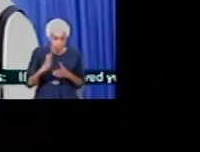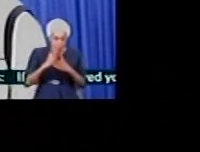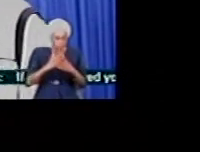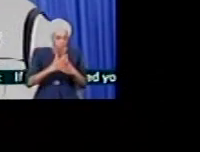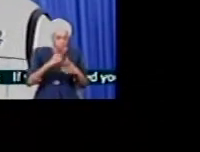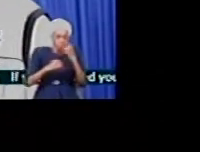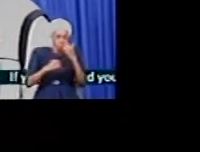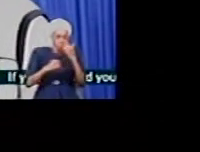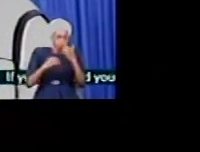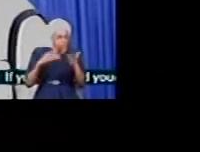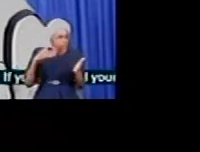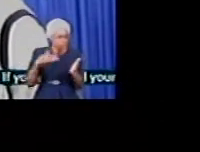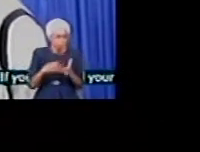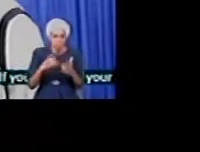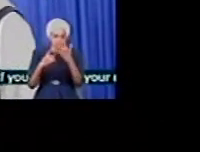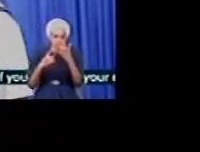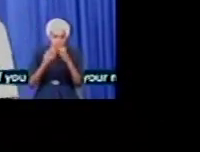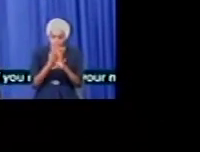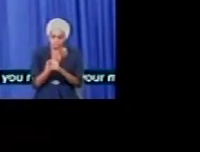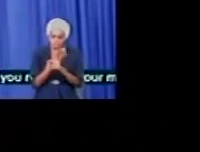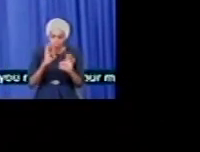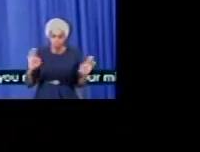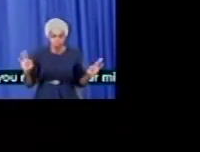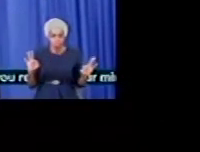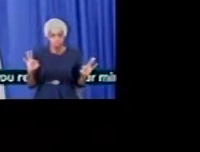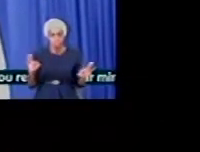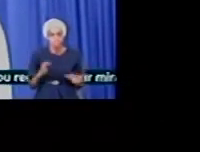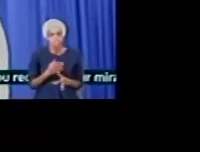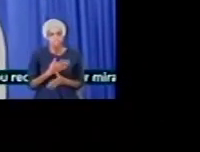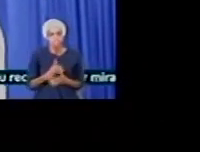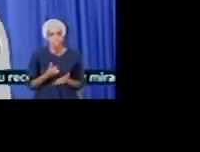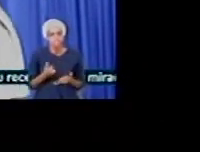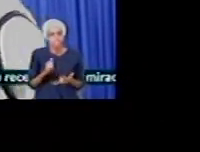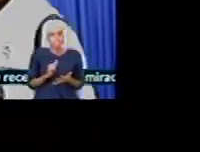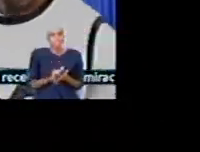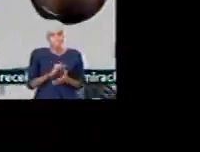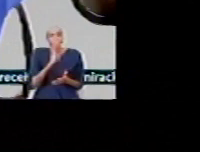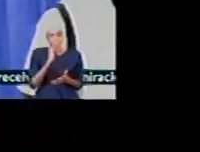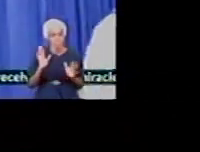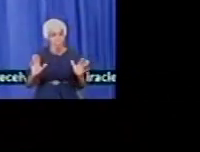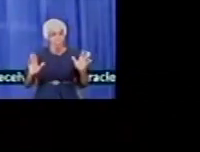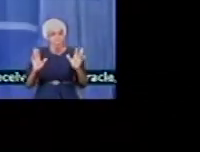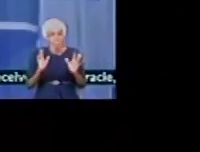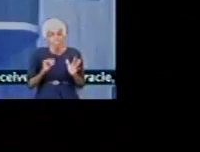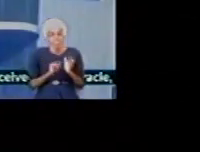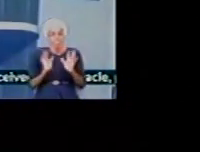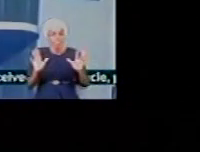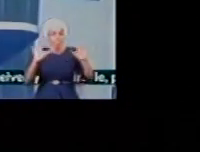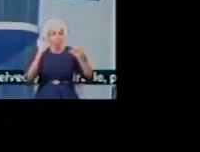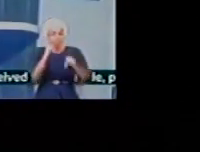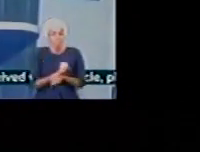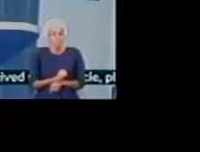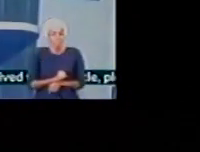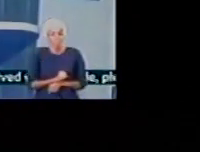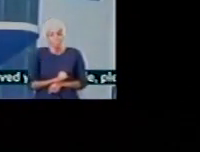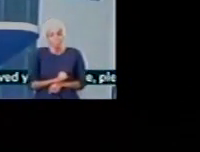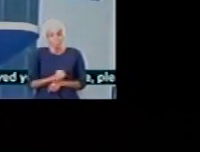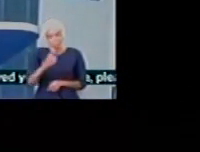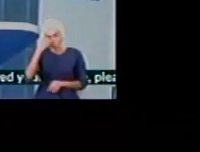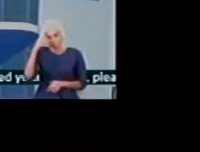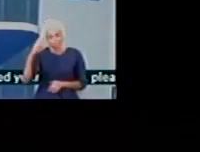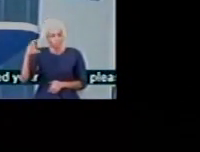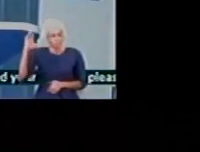I think that's a miracle for me. Thank you very much. Put your hands together. Double miracle.